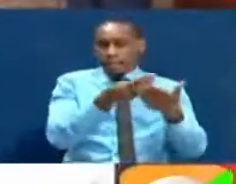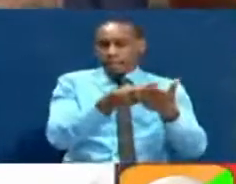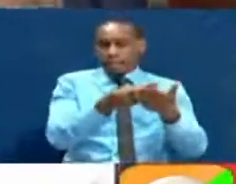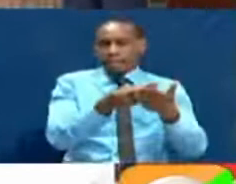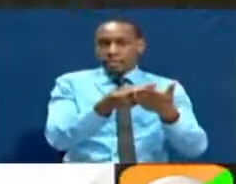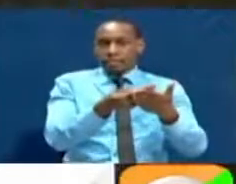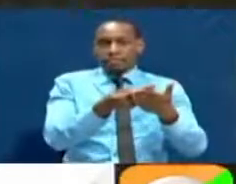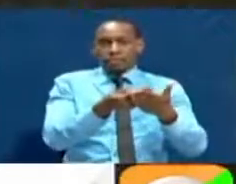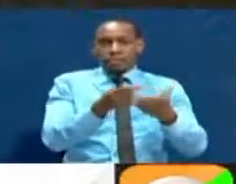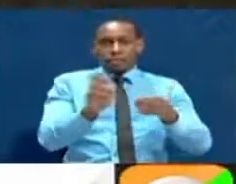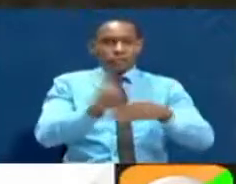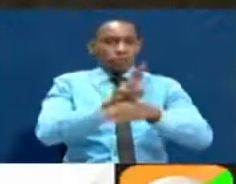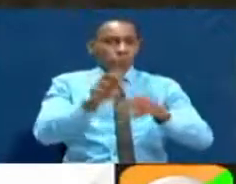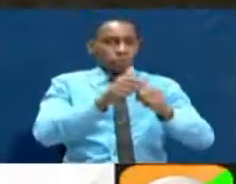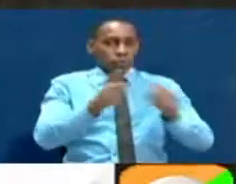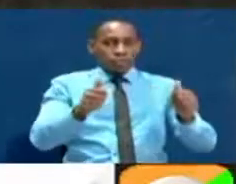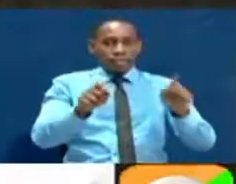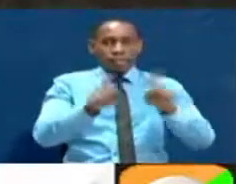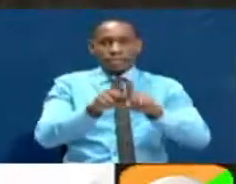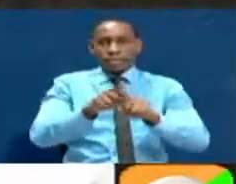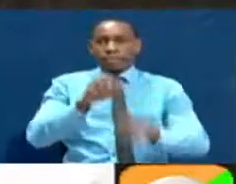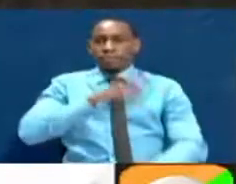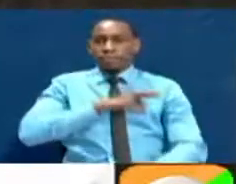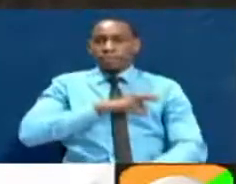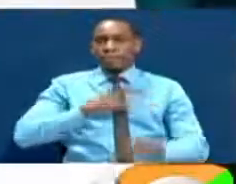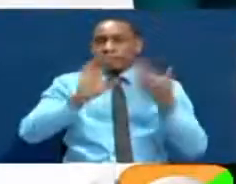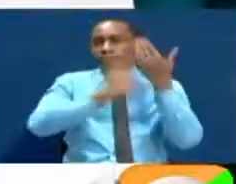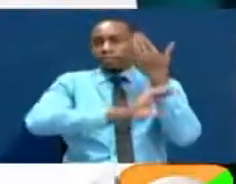hizo zimetumika vizuri kwa manufaa ya Wakenya.